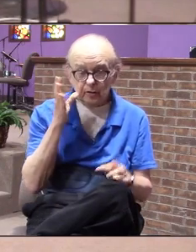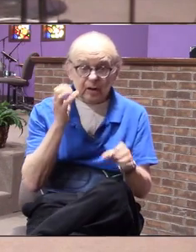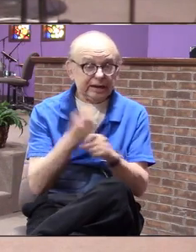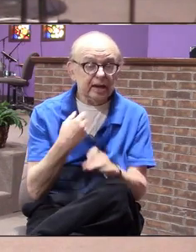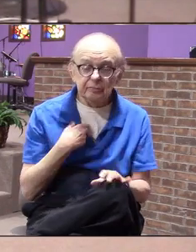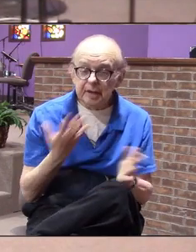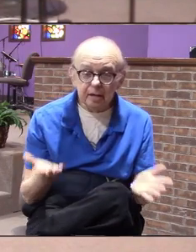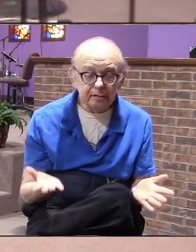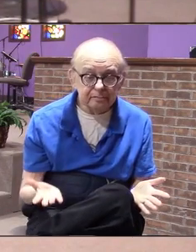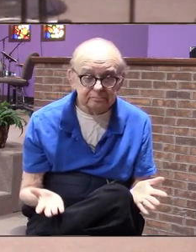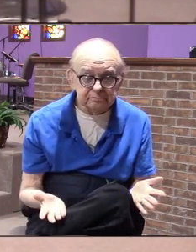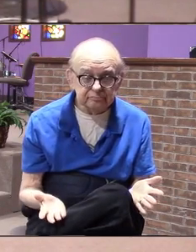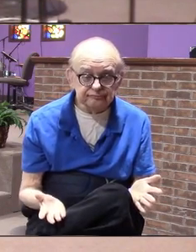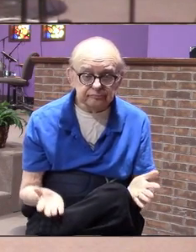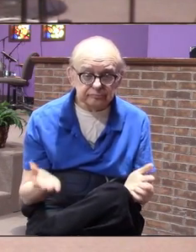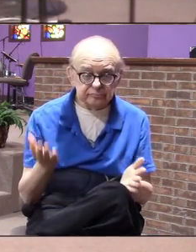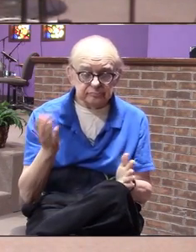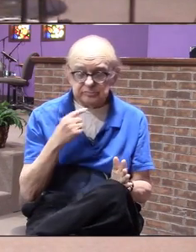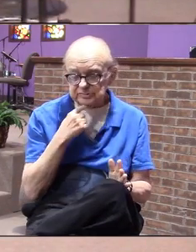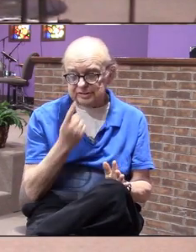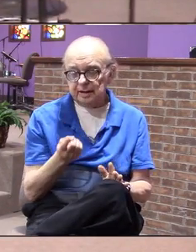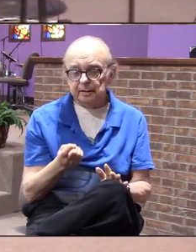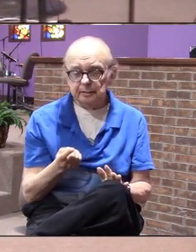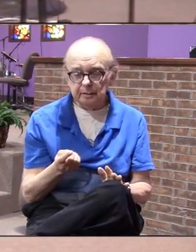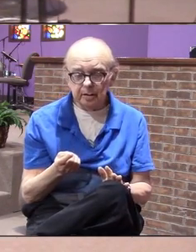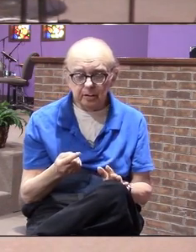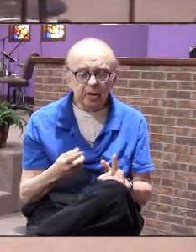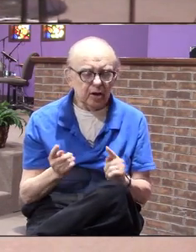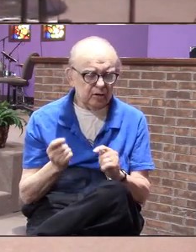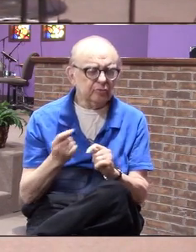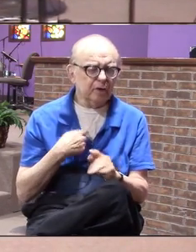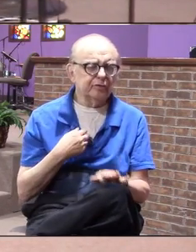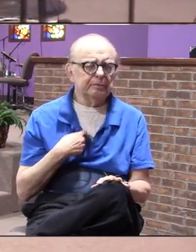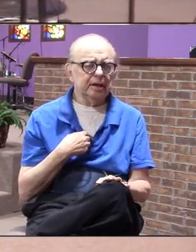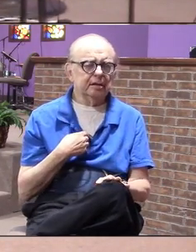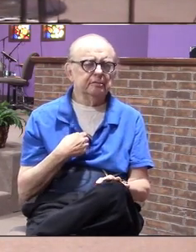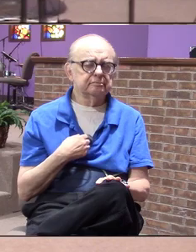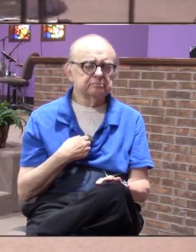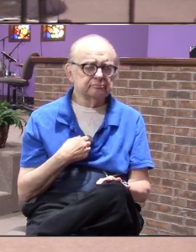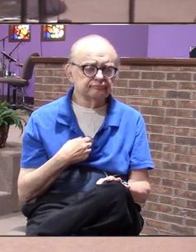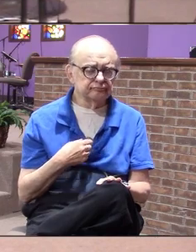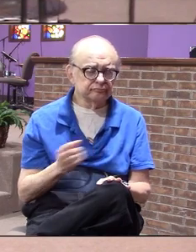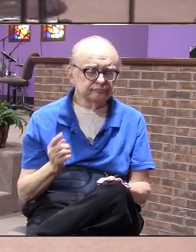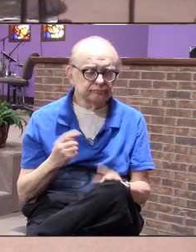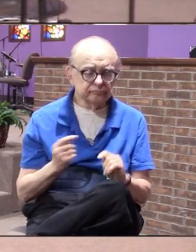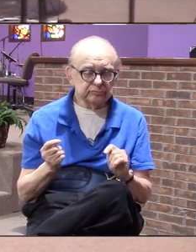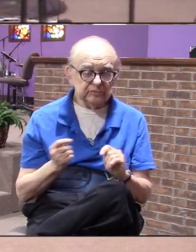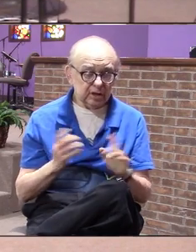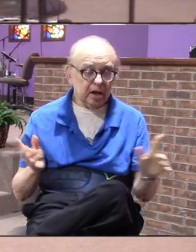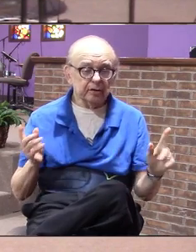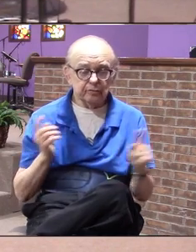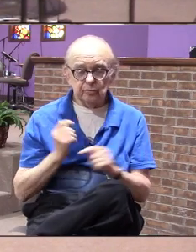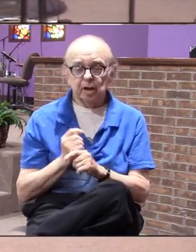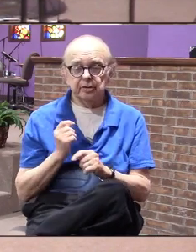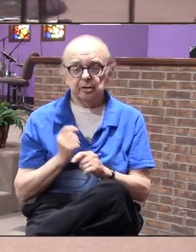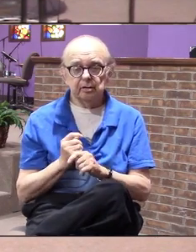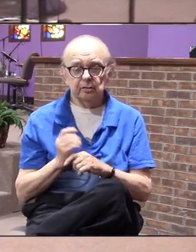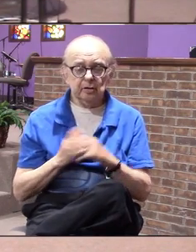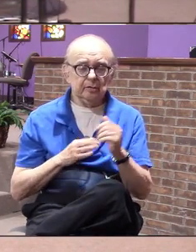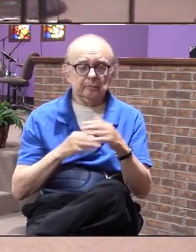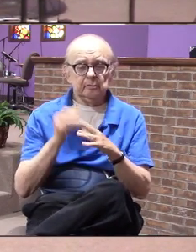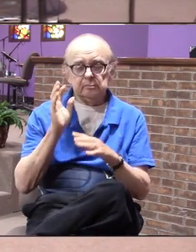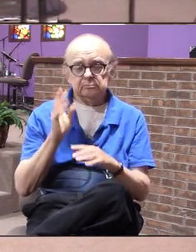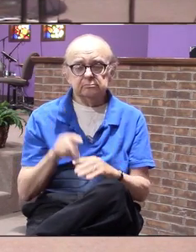me. And you say, well, just trust me. And it takes a lot of trust built